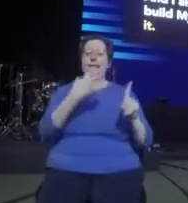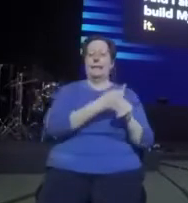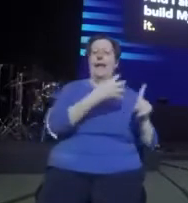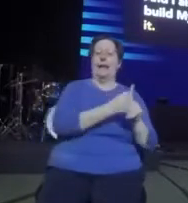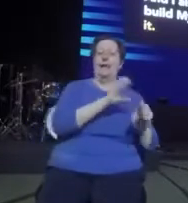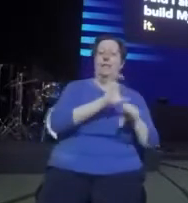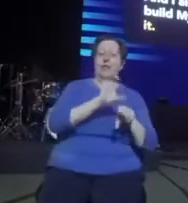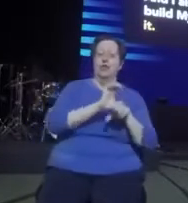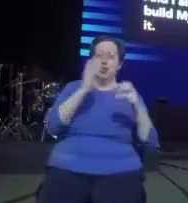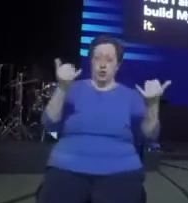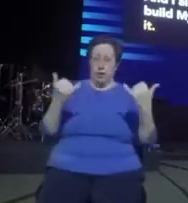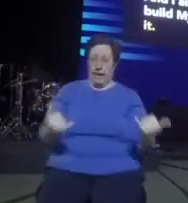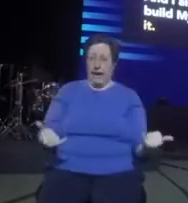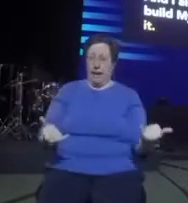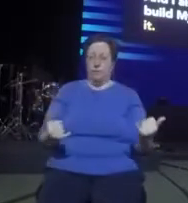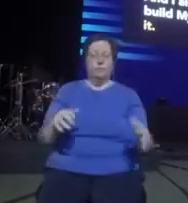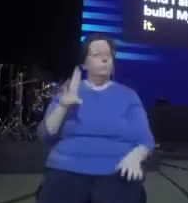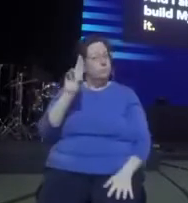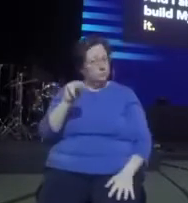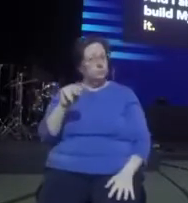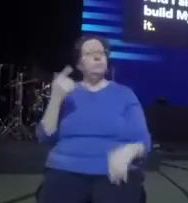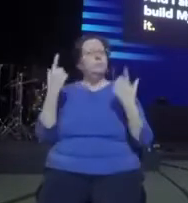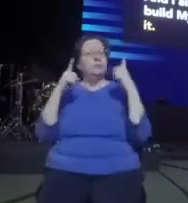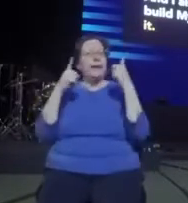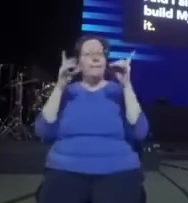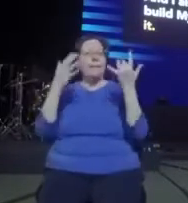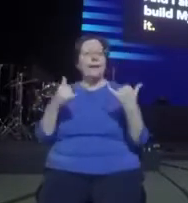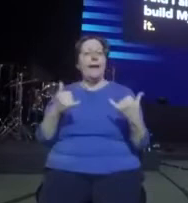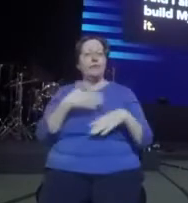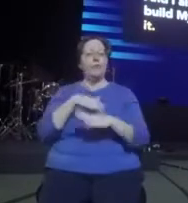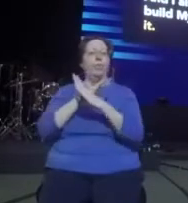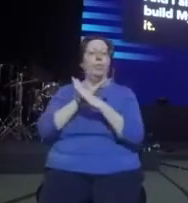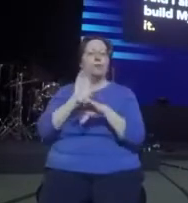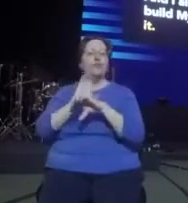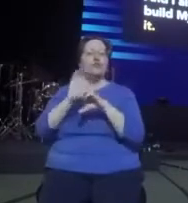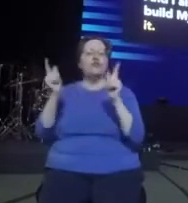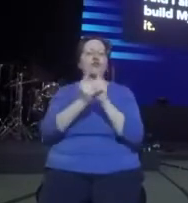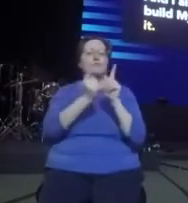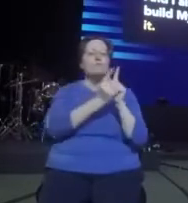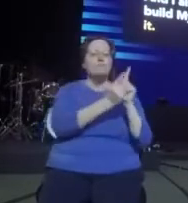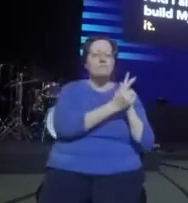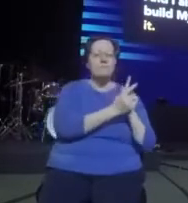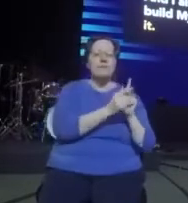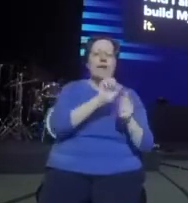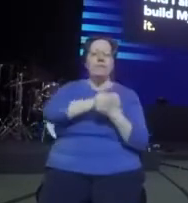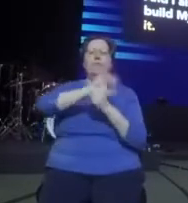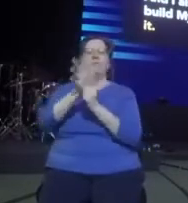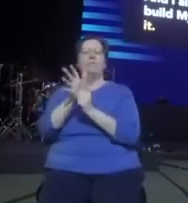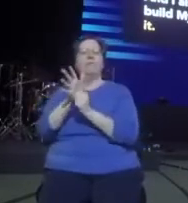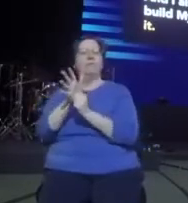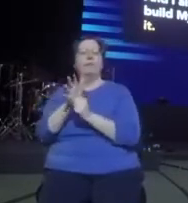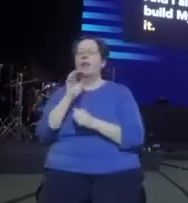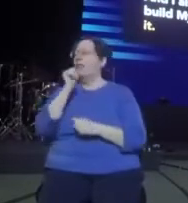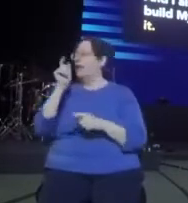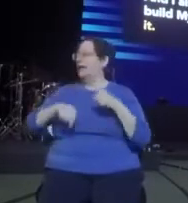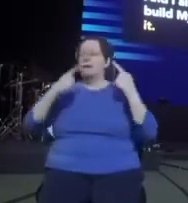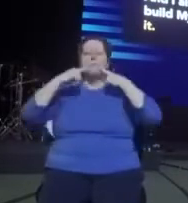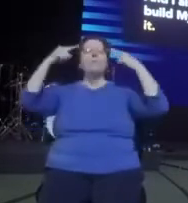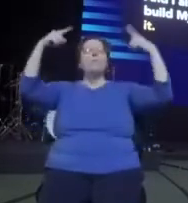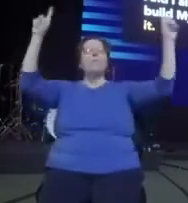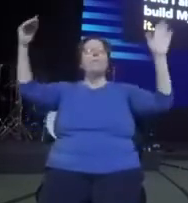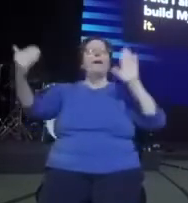of the world to this day as I stand before you. And they will not, the Bible says, and they will not prevail against